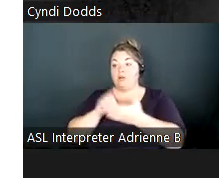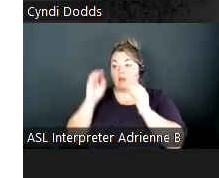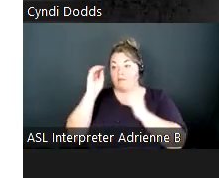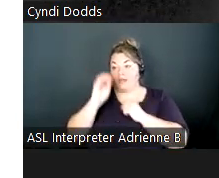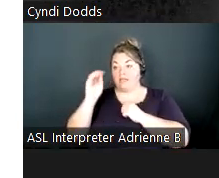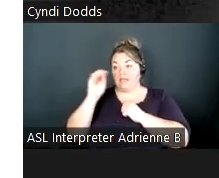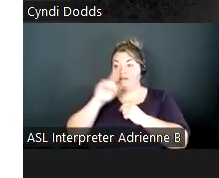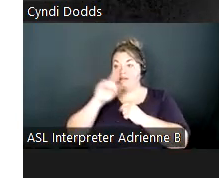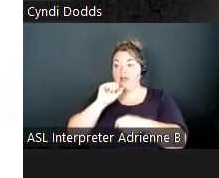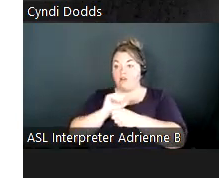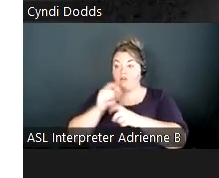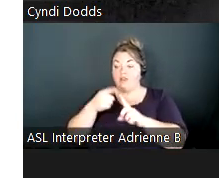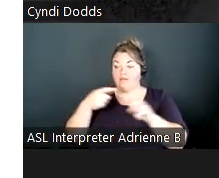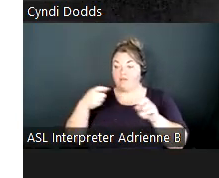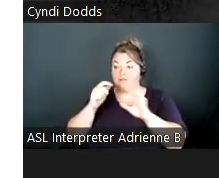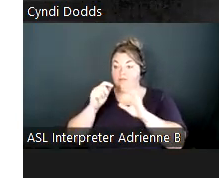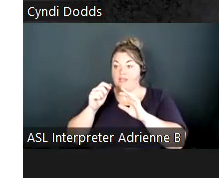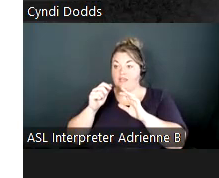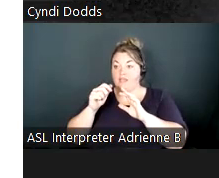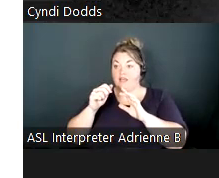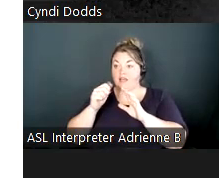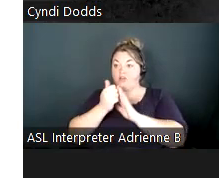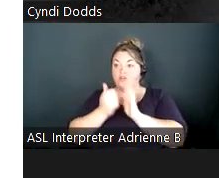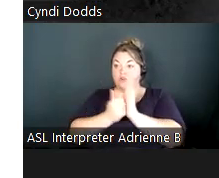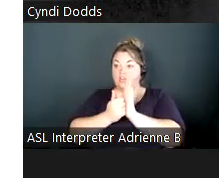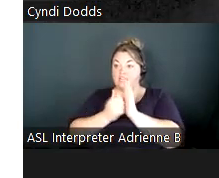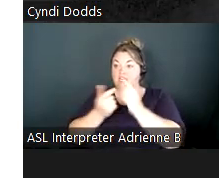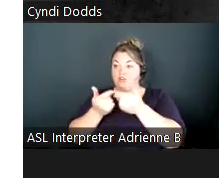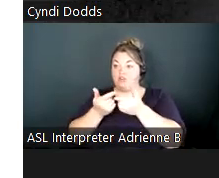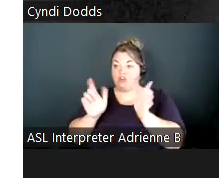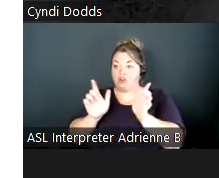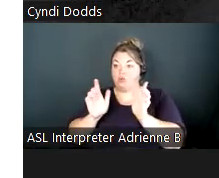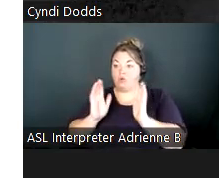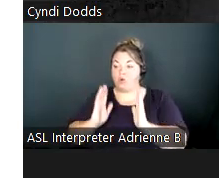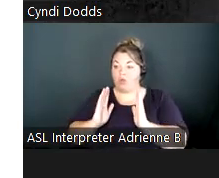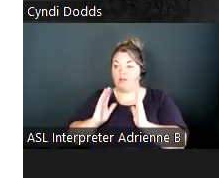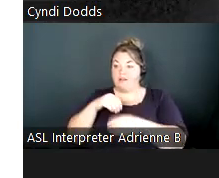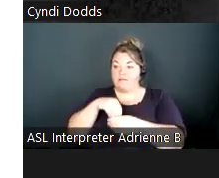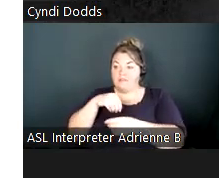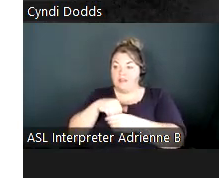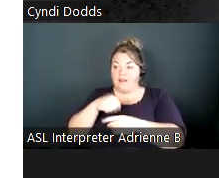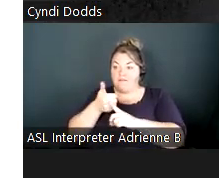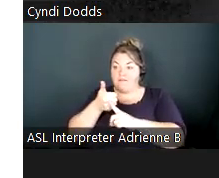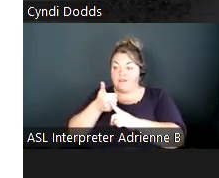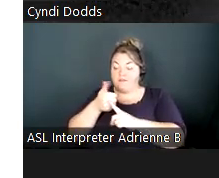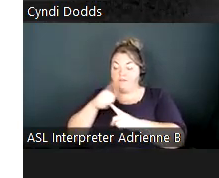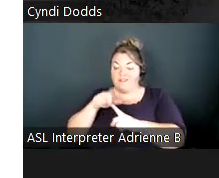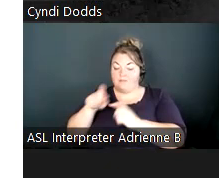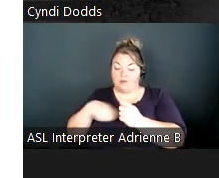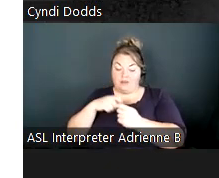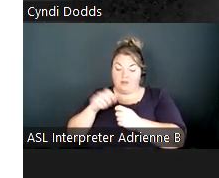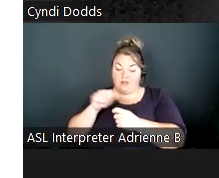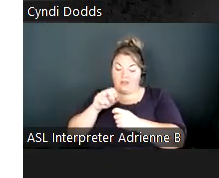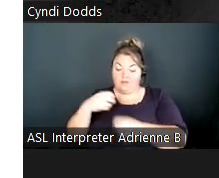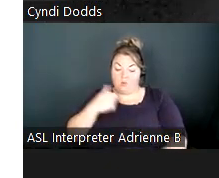actually from the Attorney General himself in this particular case. So we